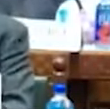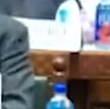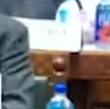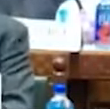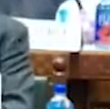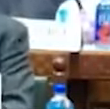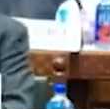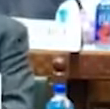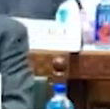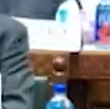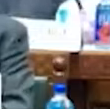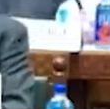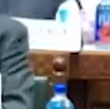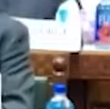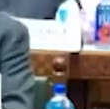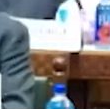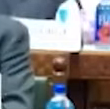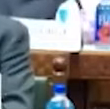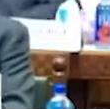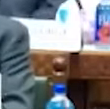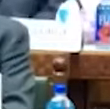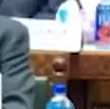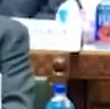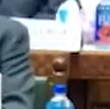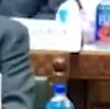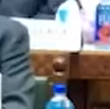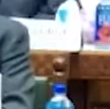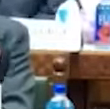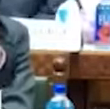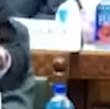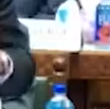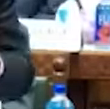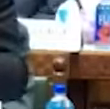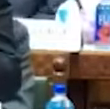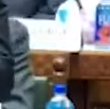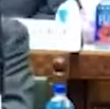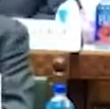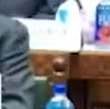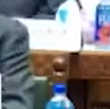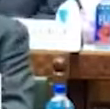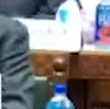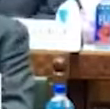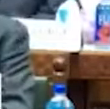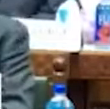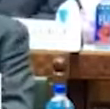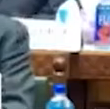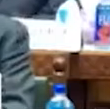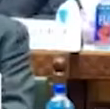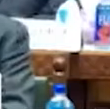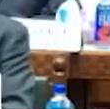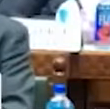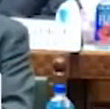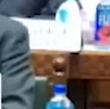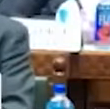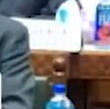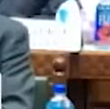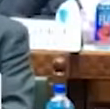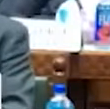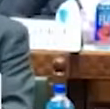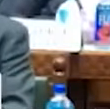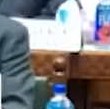years ago, Honourable Bala was here too, unfortunately not here with us because of personal reasons, and we were all standing up and talking